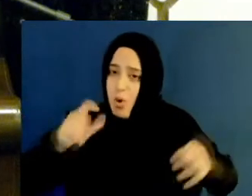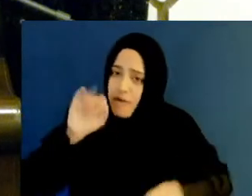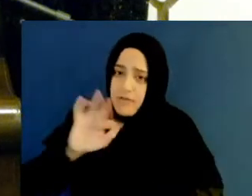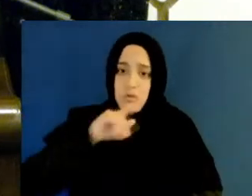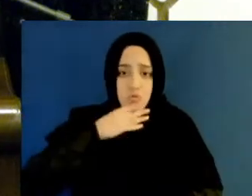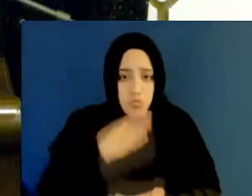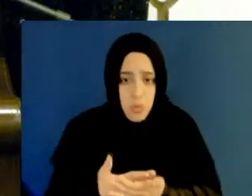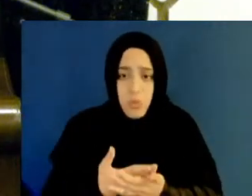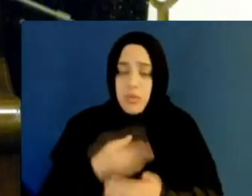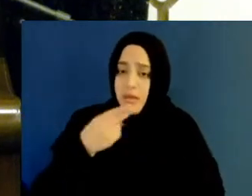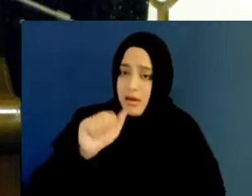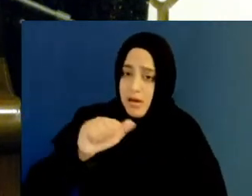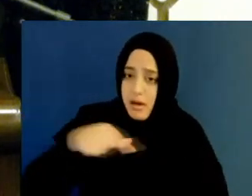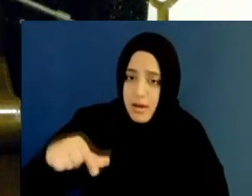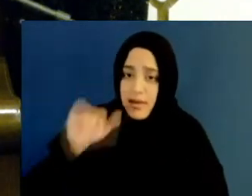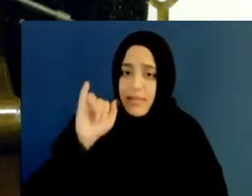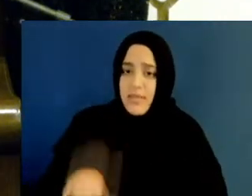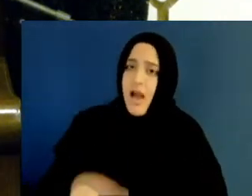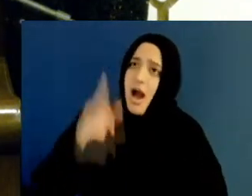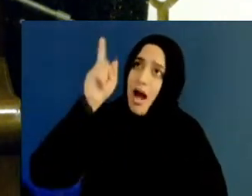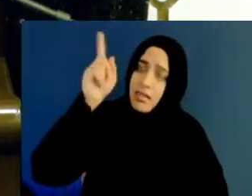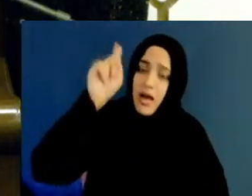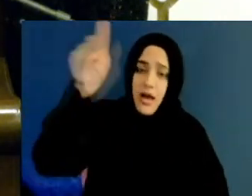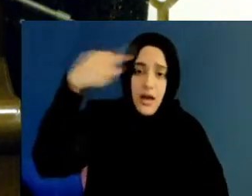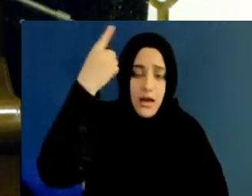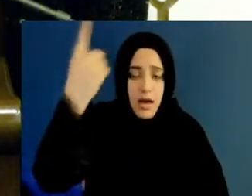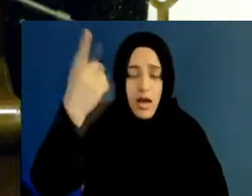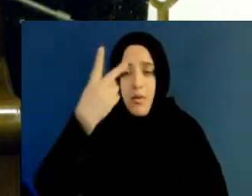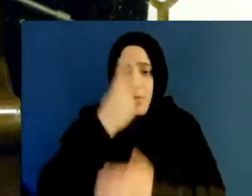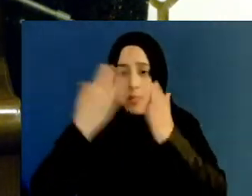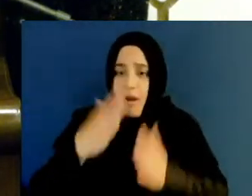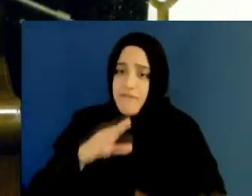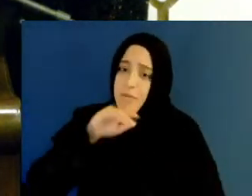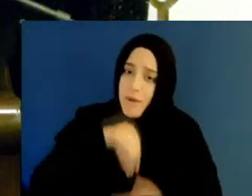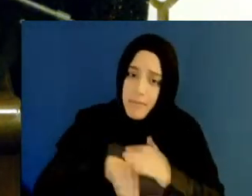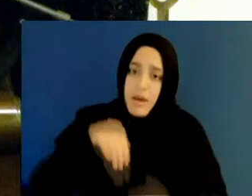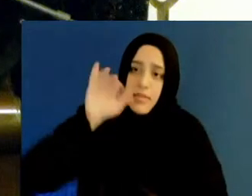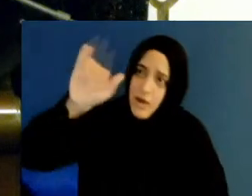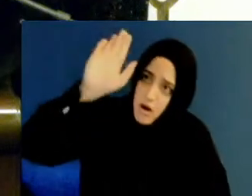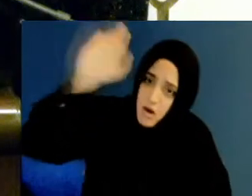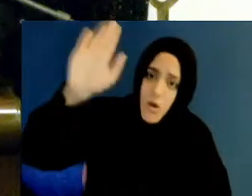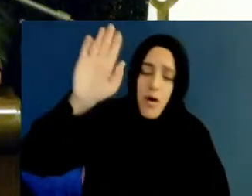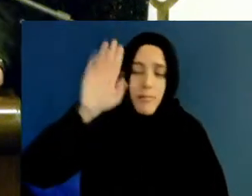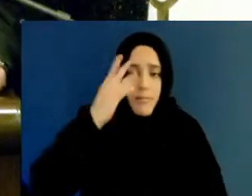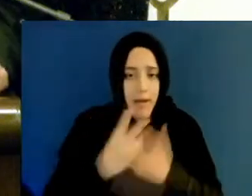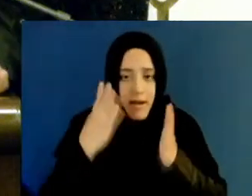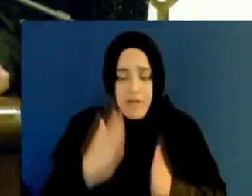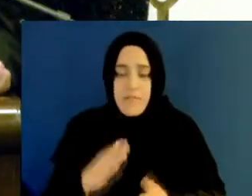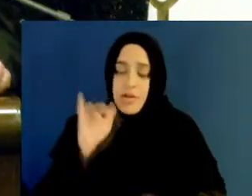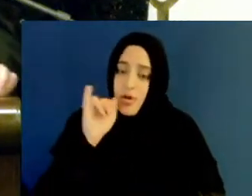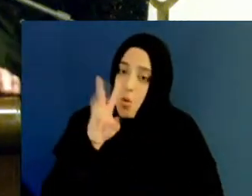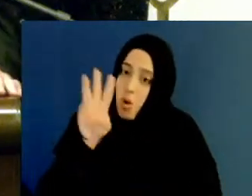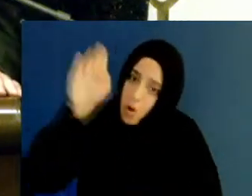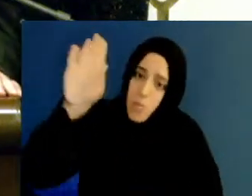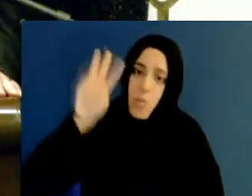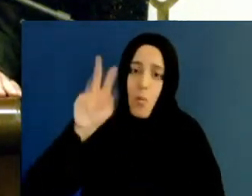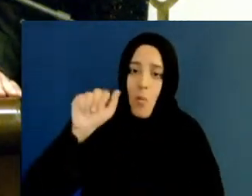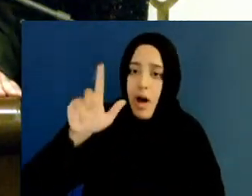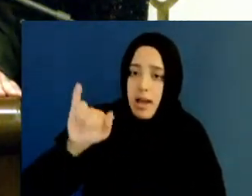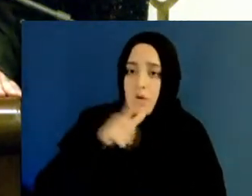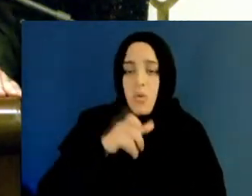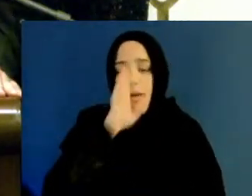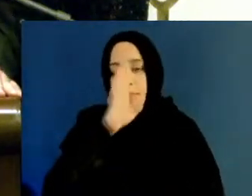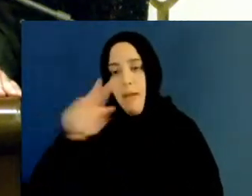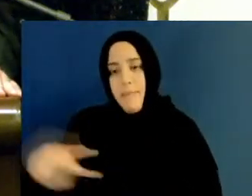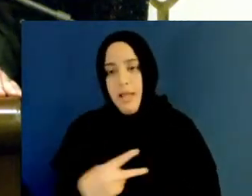Aliyun Waliyullah. The most oppressive of rulers, you have Yazid. Over here you have Imam Zainul